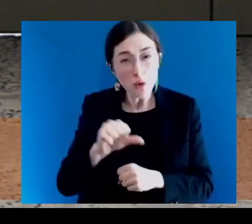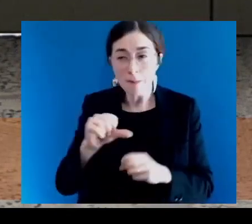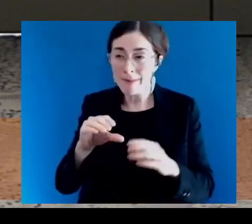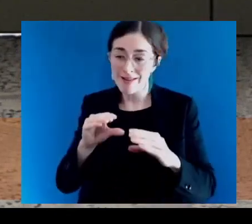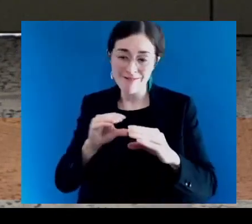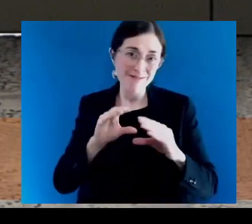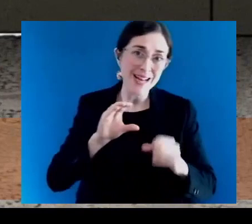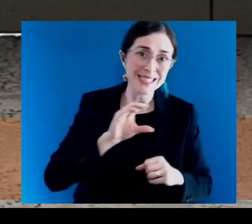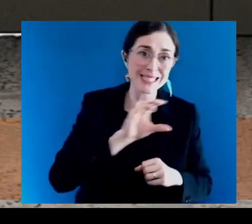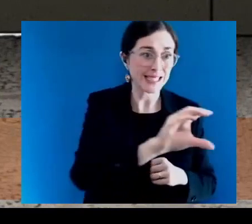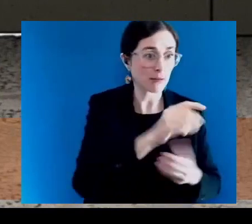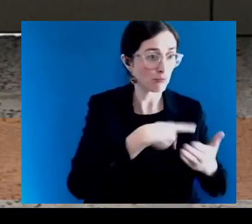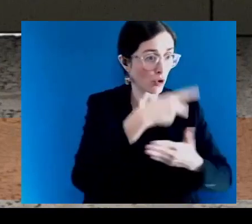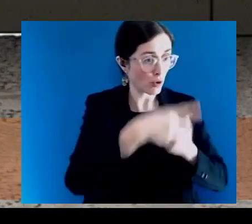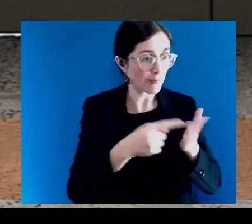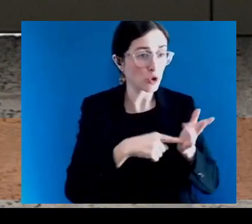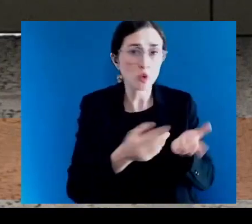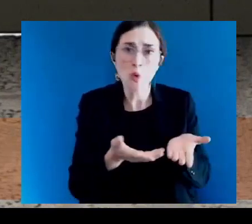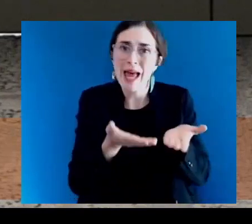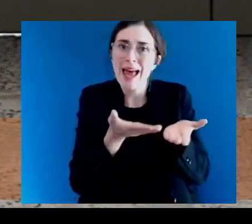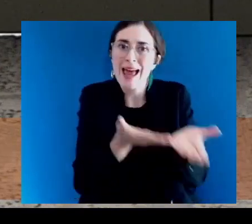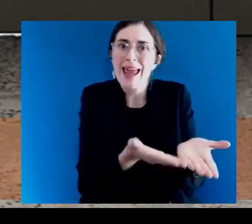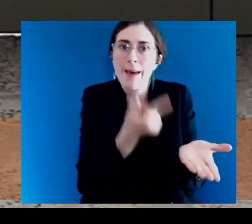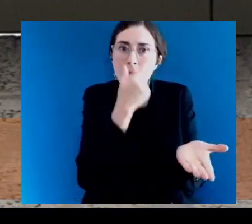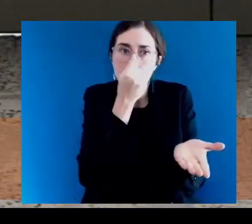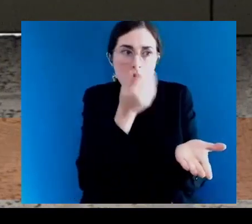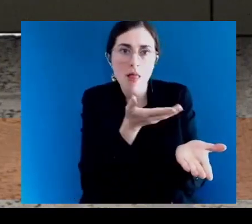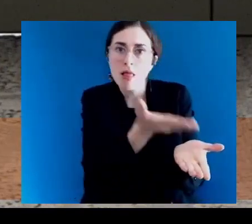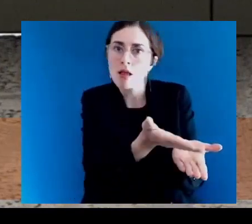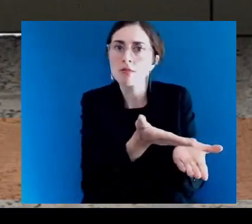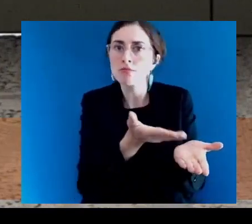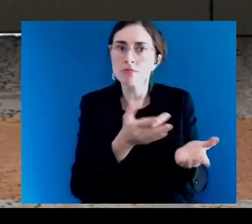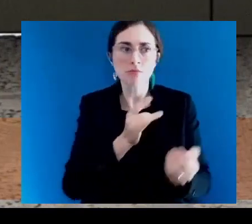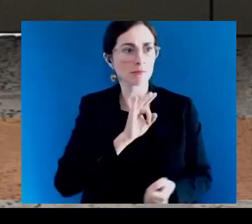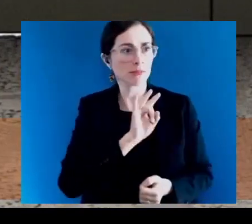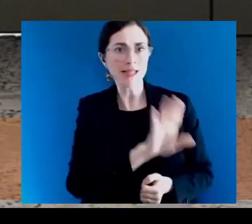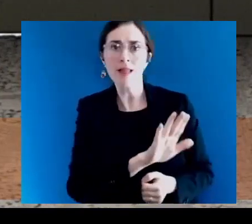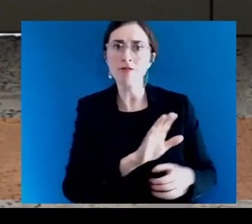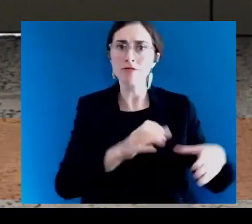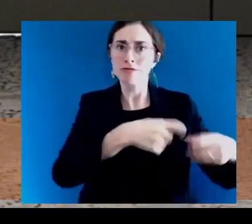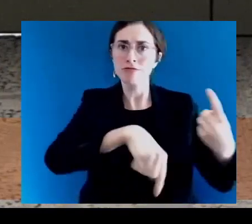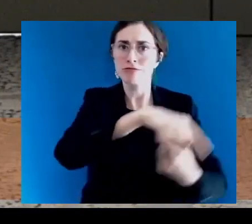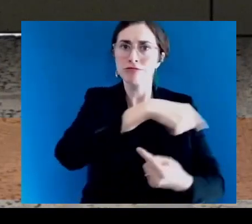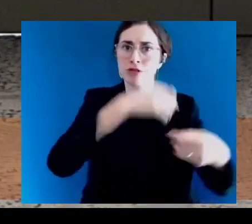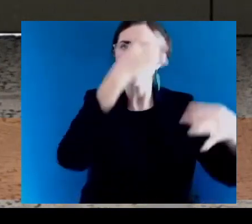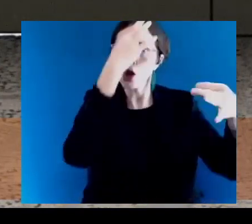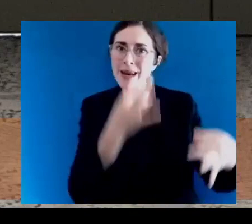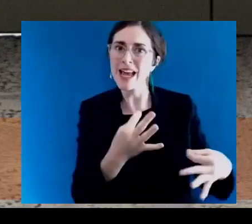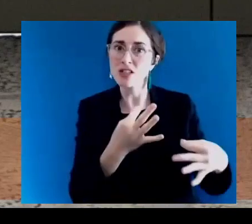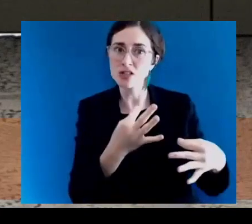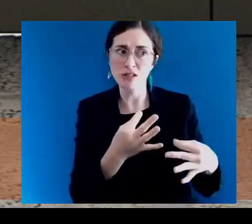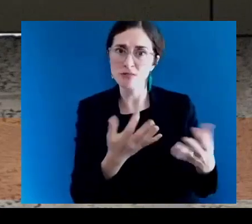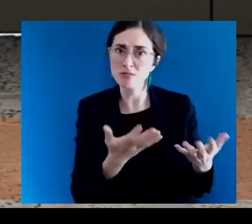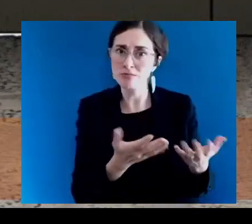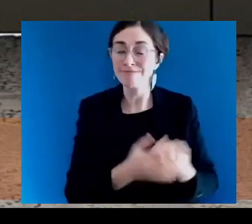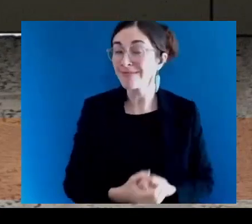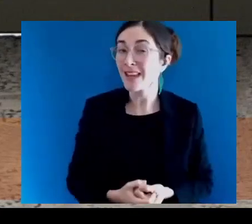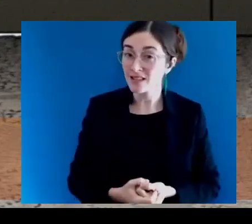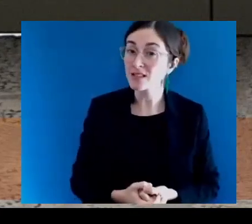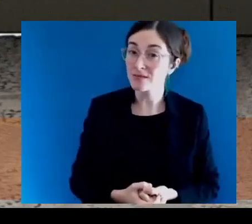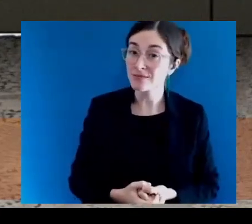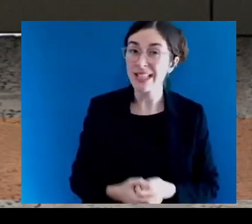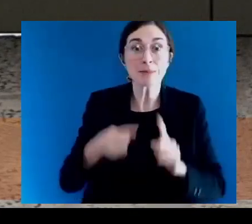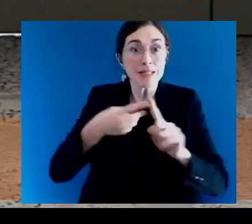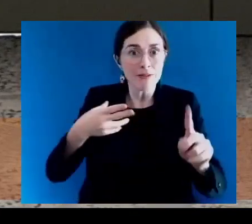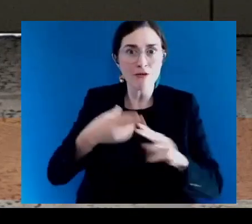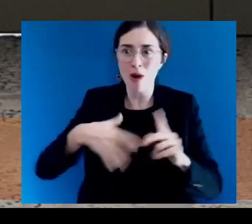enable self-determination by First Peoples and traditional owners in the energy and resources sector? Yes, I do.